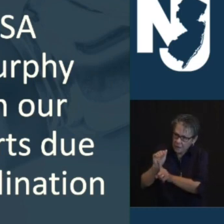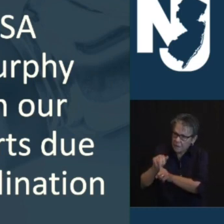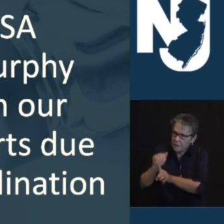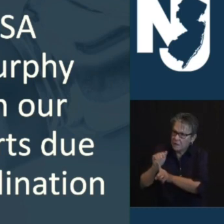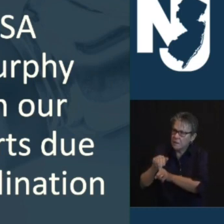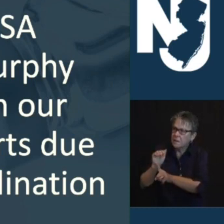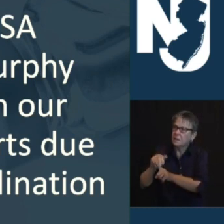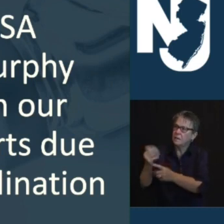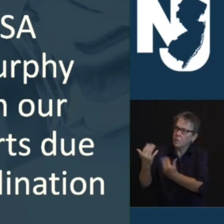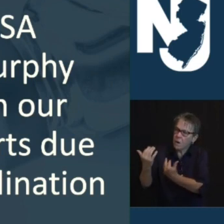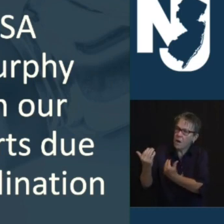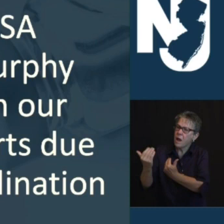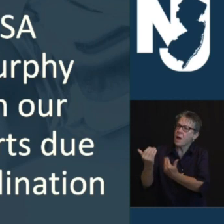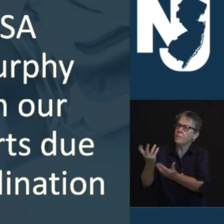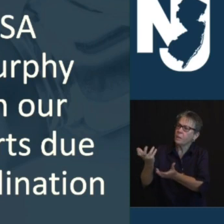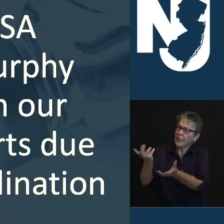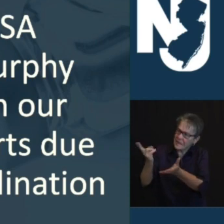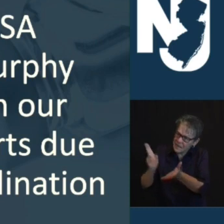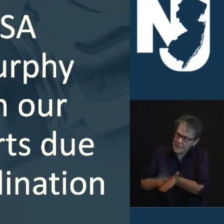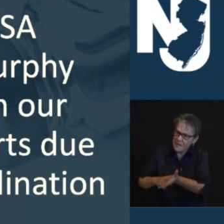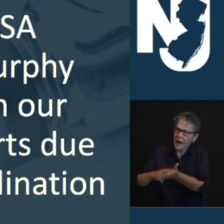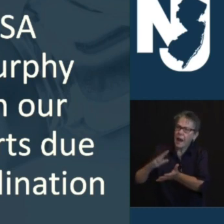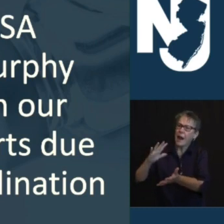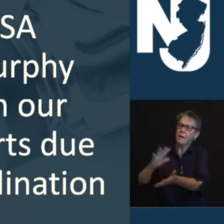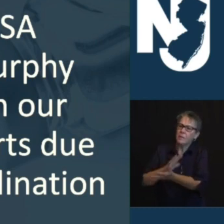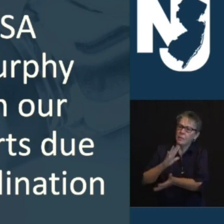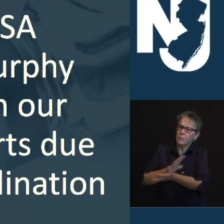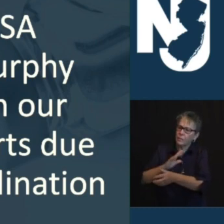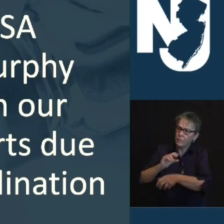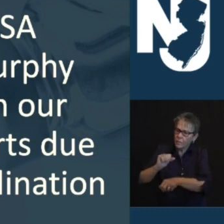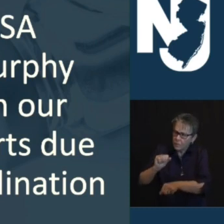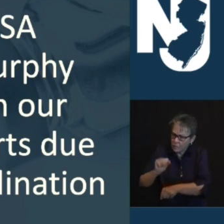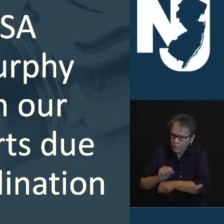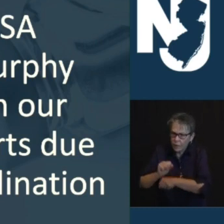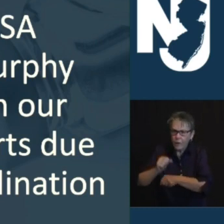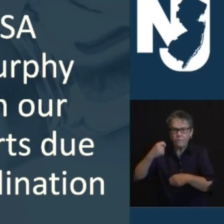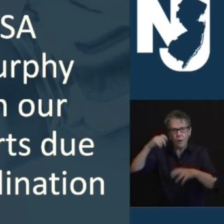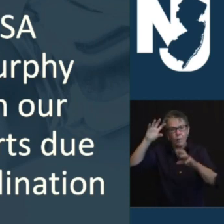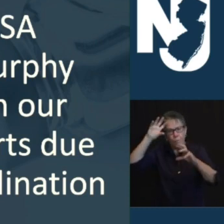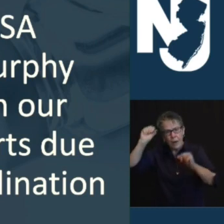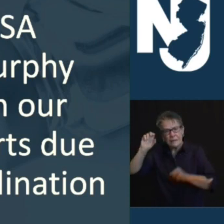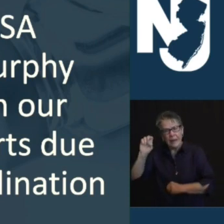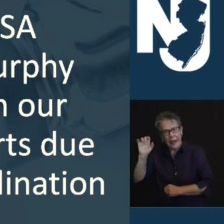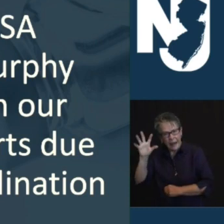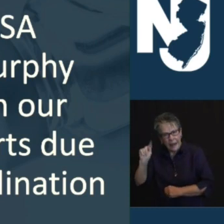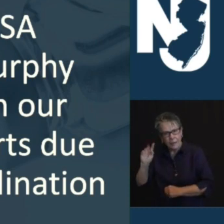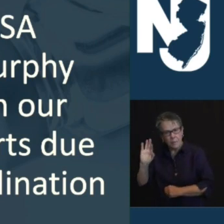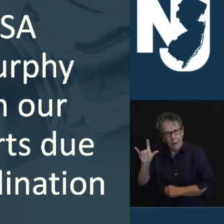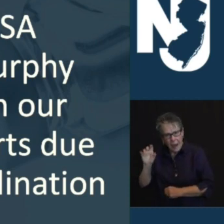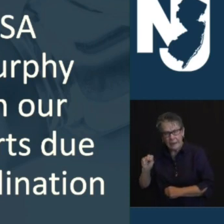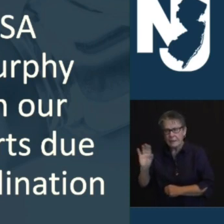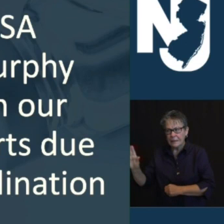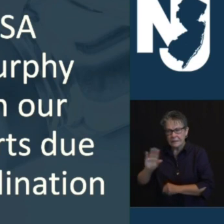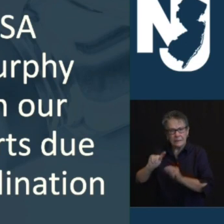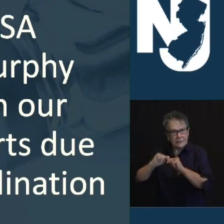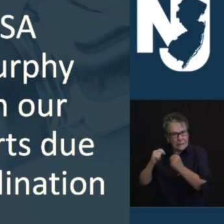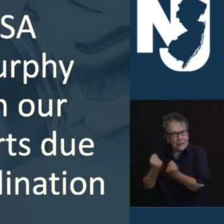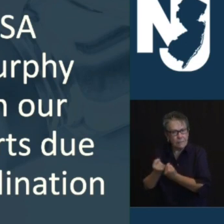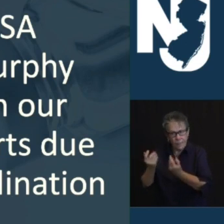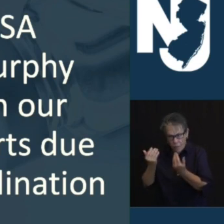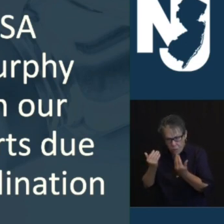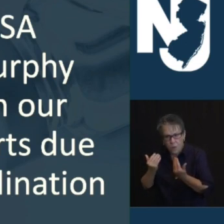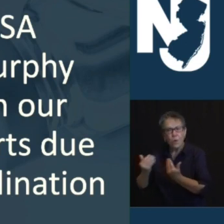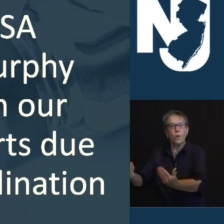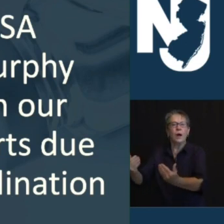immediately sign the paperwork necessary for President-elect Biden and his team to begin in earnest the transition